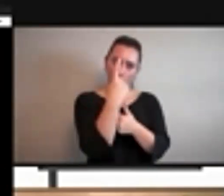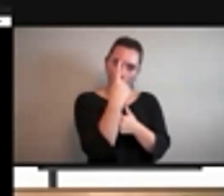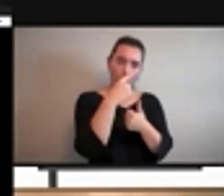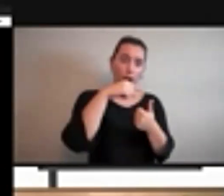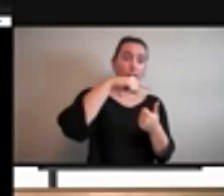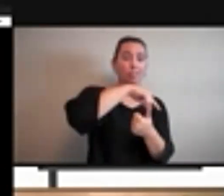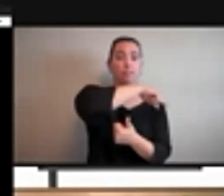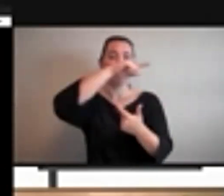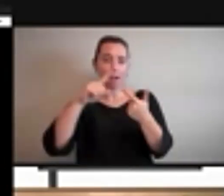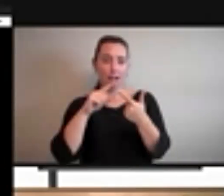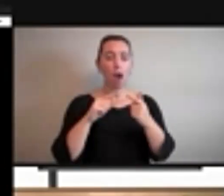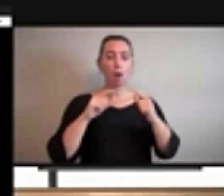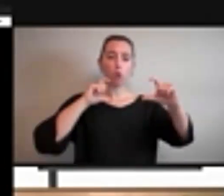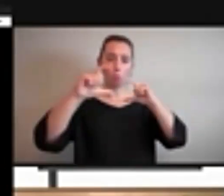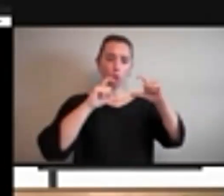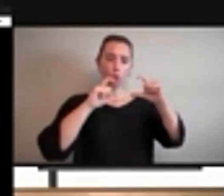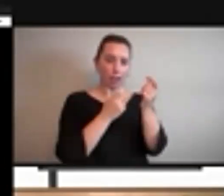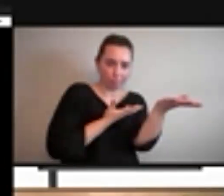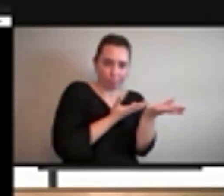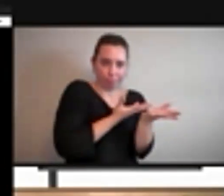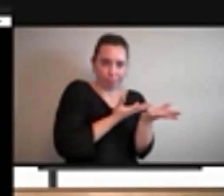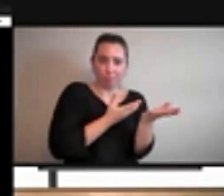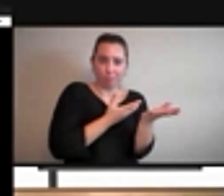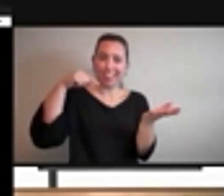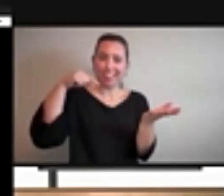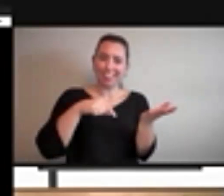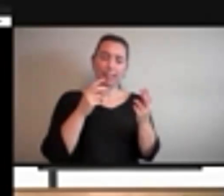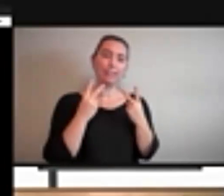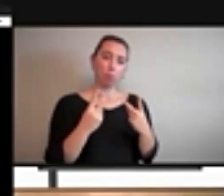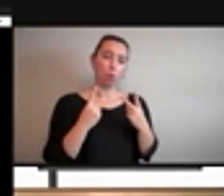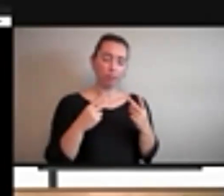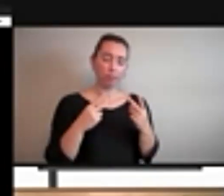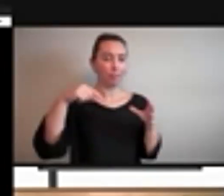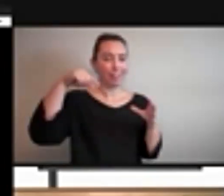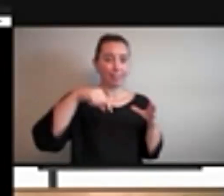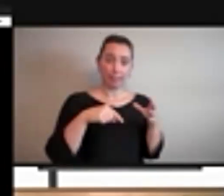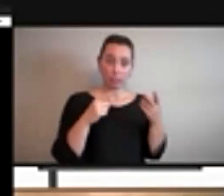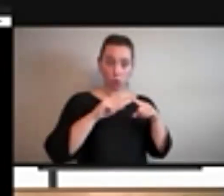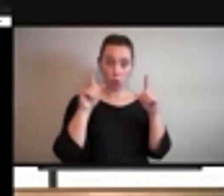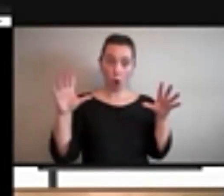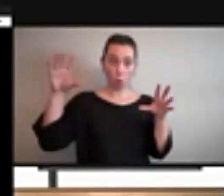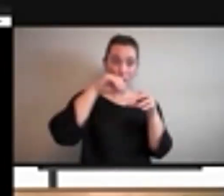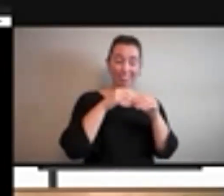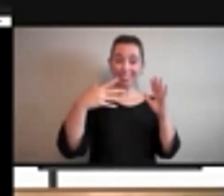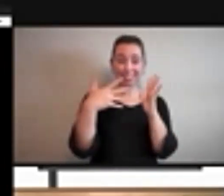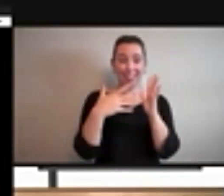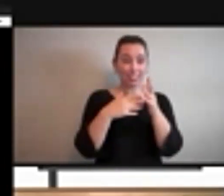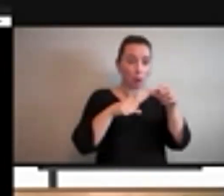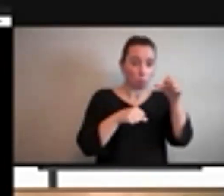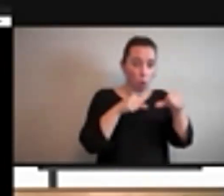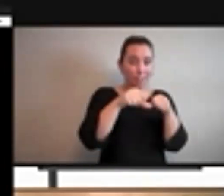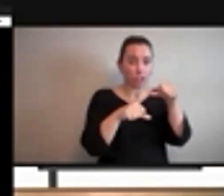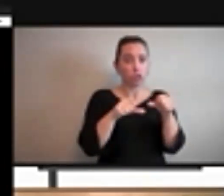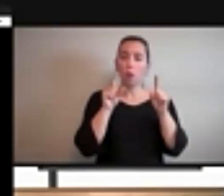bidirectional communication. So it's important, and it's not in the testing procedure that much, but it's important.